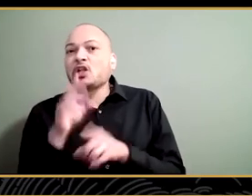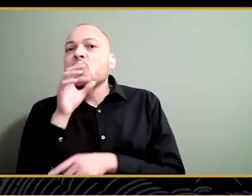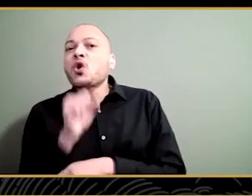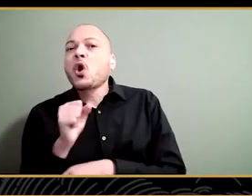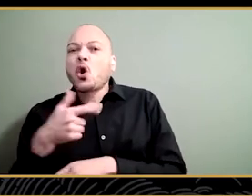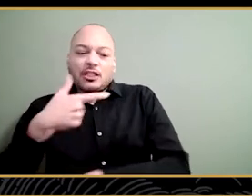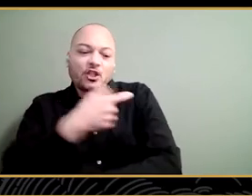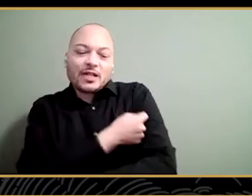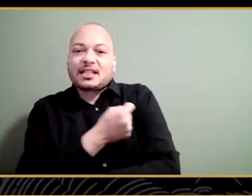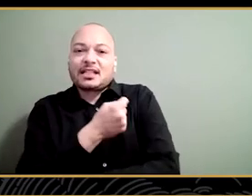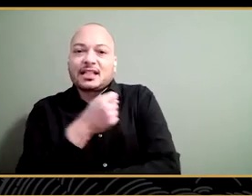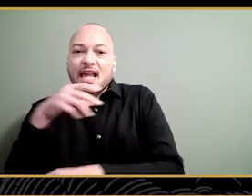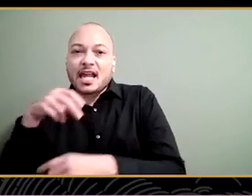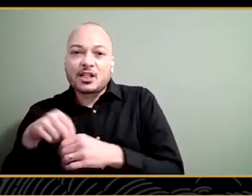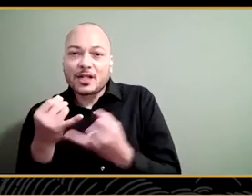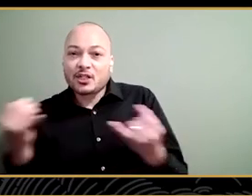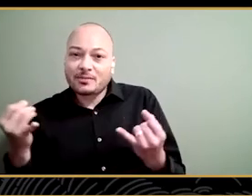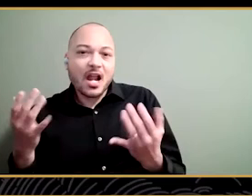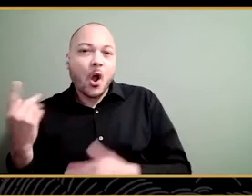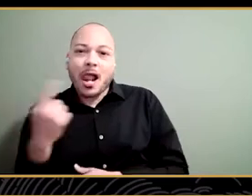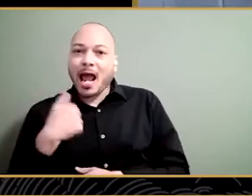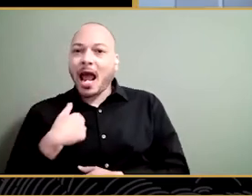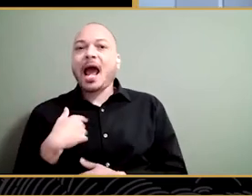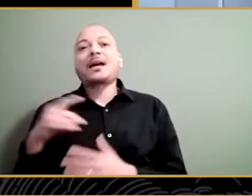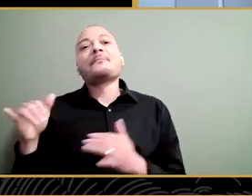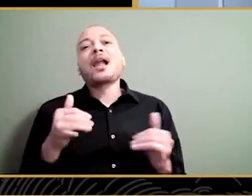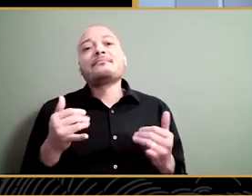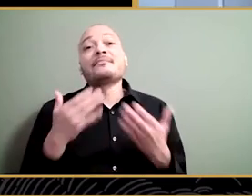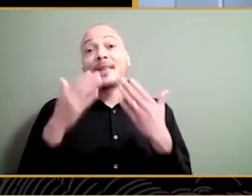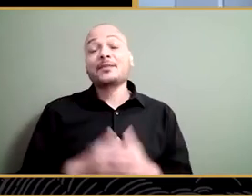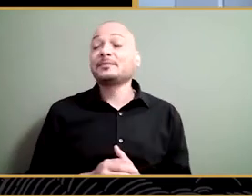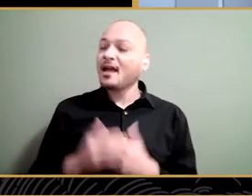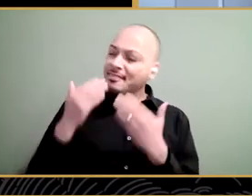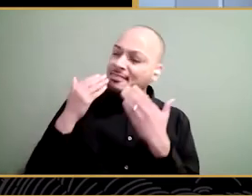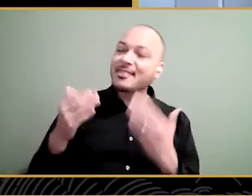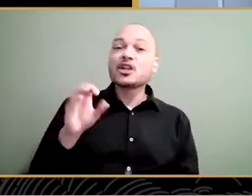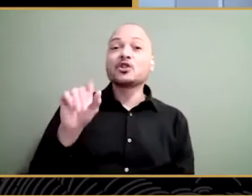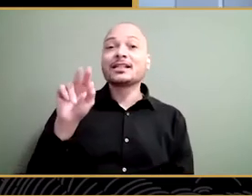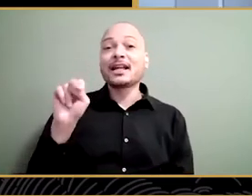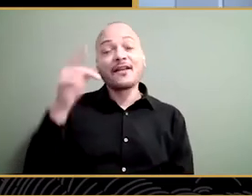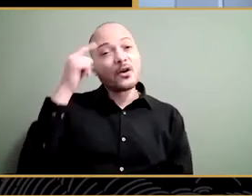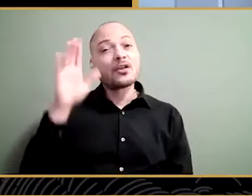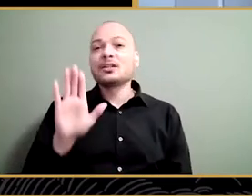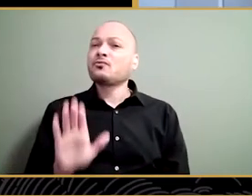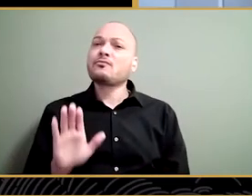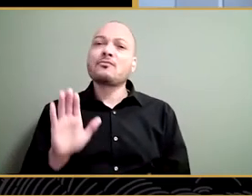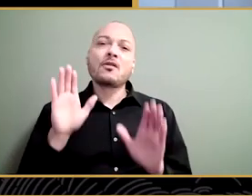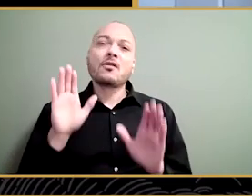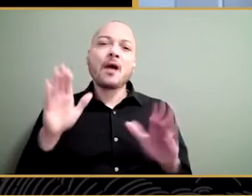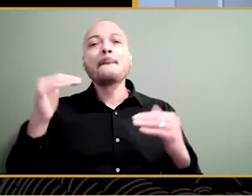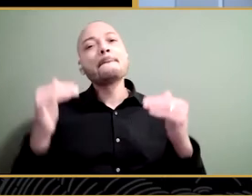can play. Thank you. Thank you, Steven, for this masterful balance